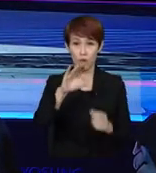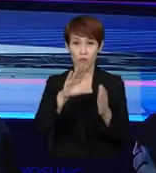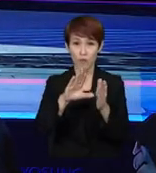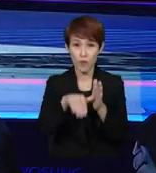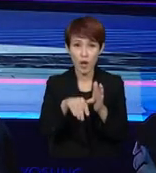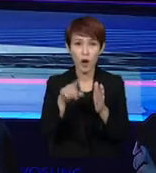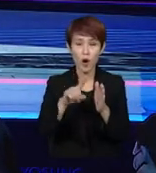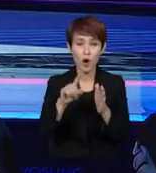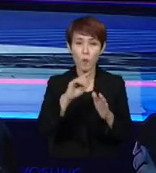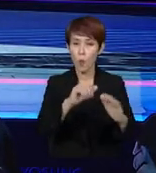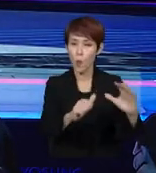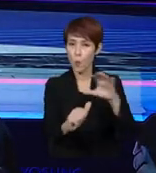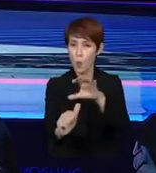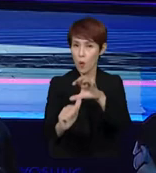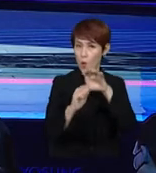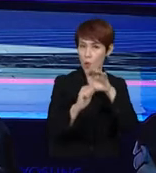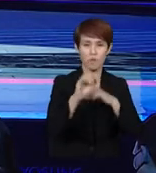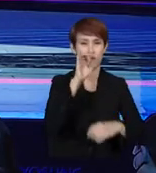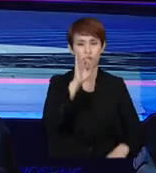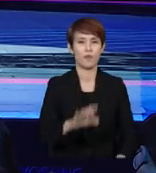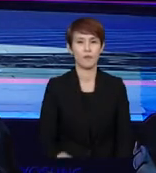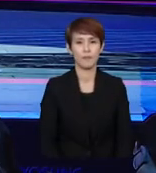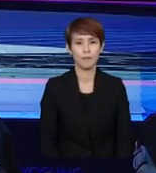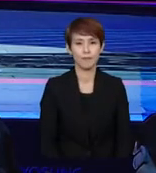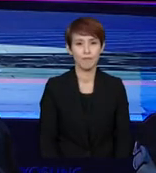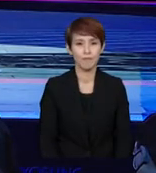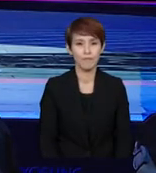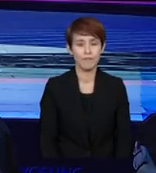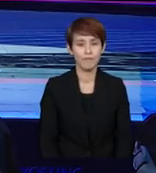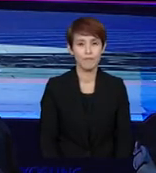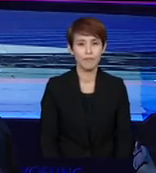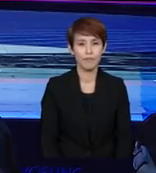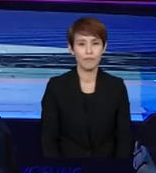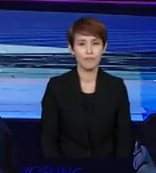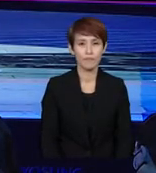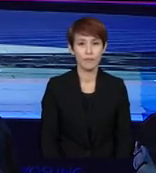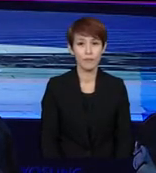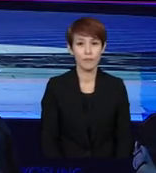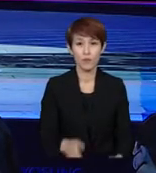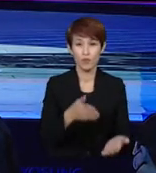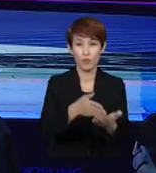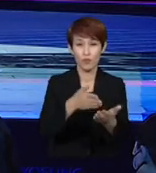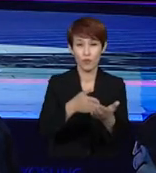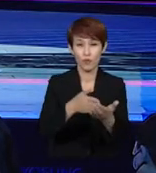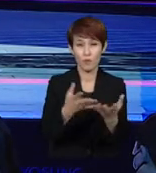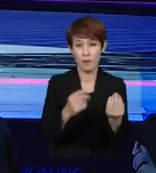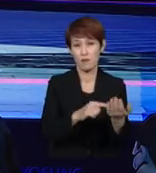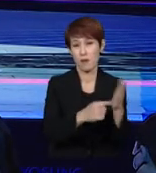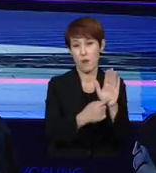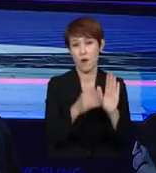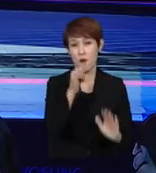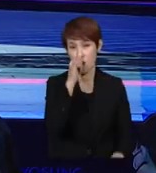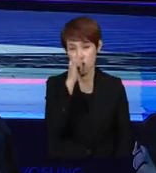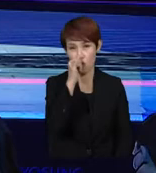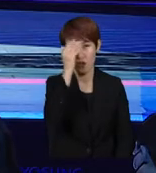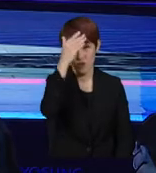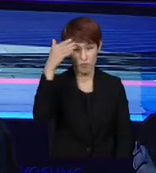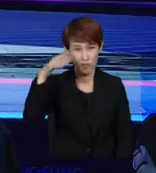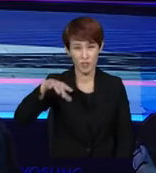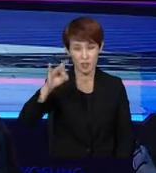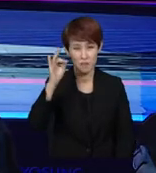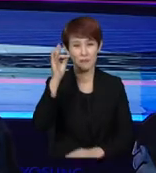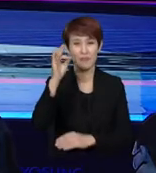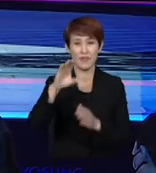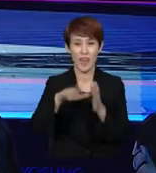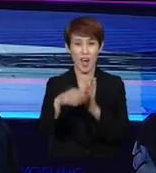has been in the news a lot recently, who's also been for the first time on TikTok recently, namely Silvio Berlusconi, comes to mind as a good